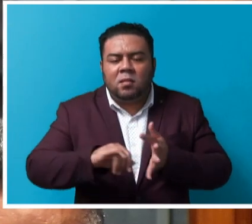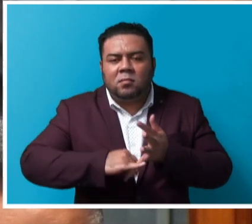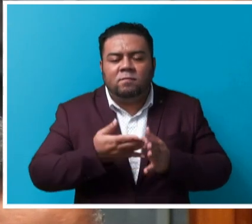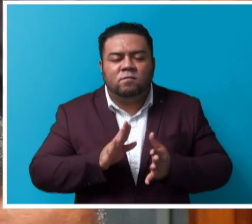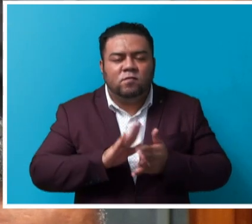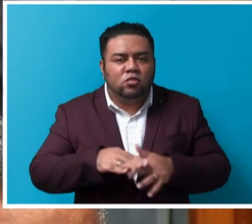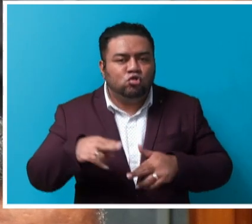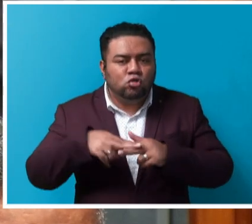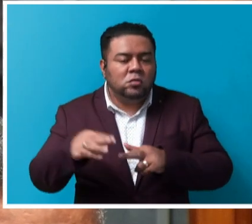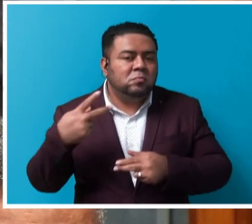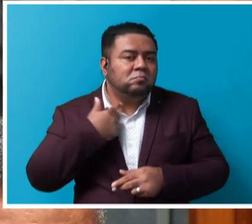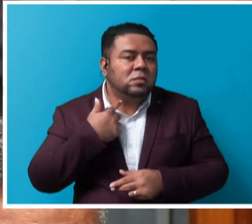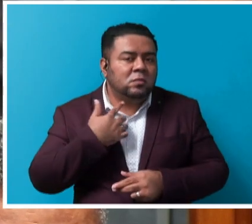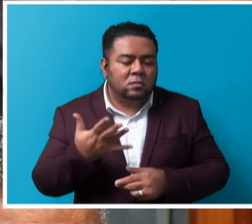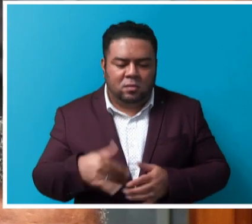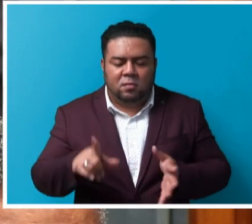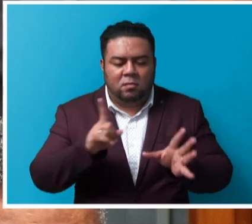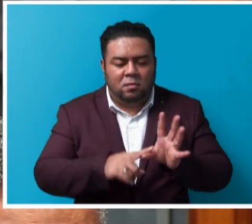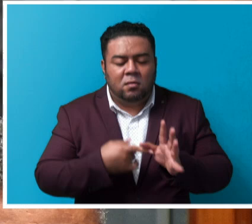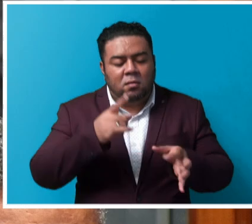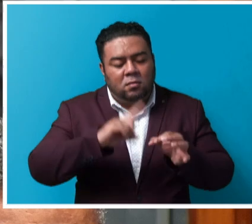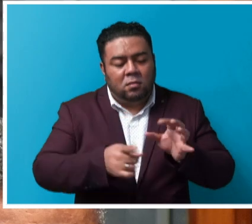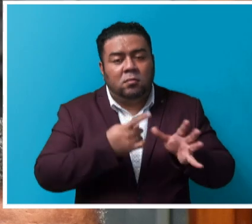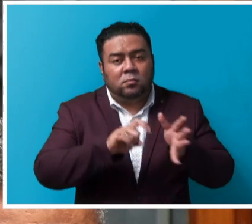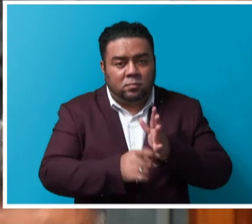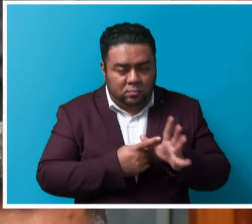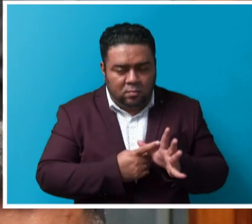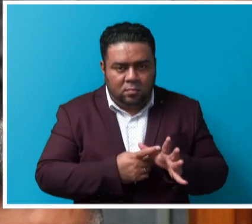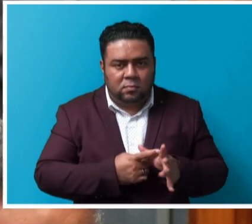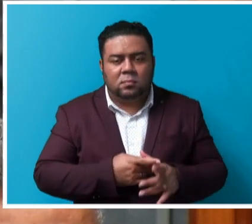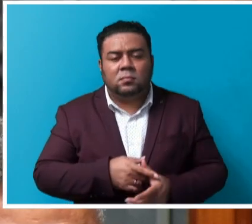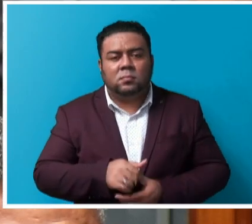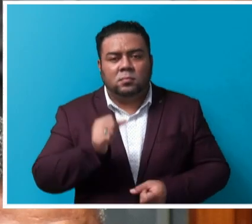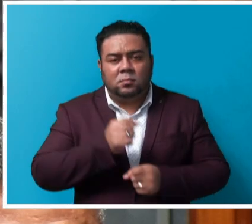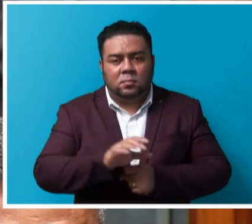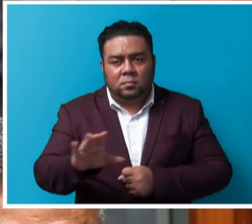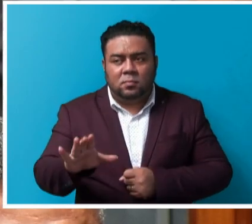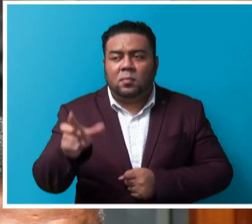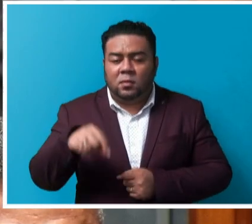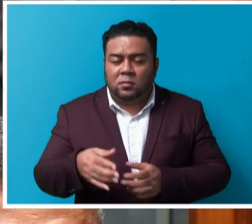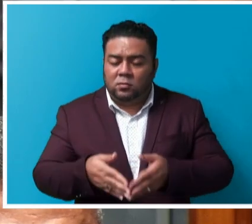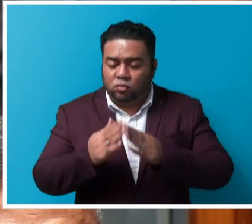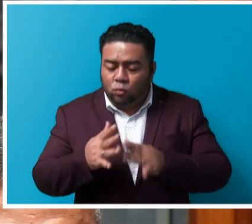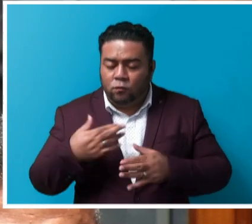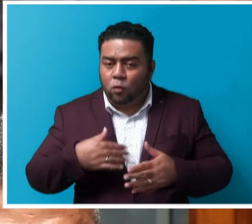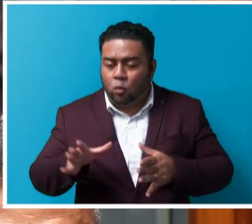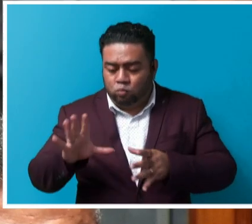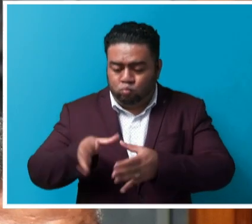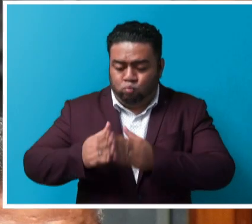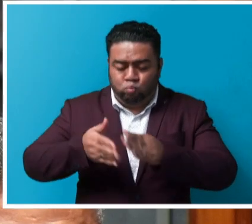Board, and the Angara Pastoral Company. These state-owned enterprises were set